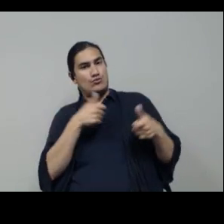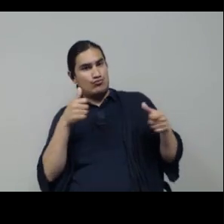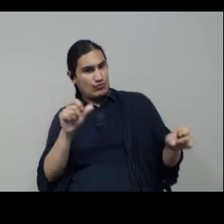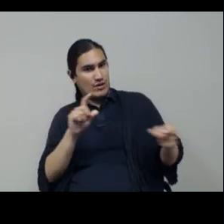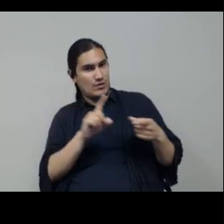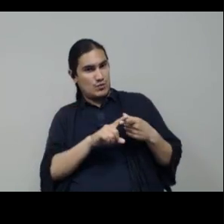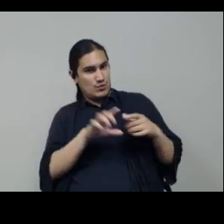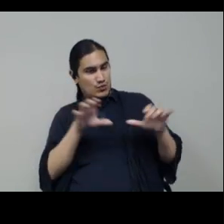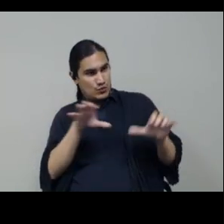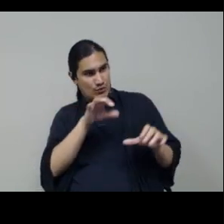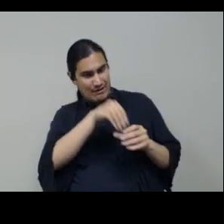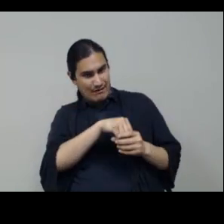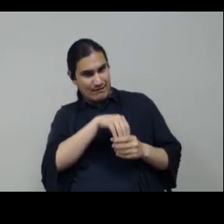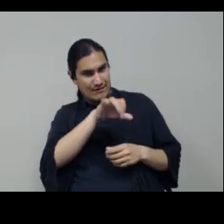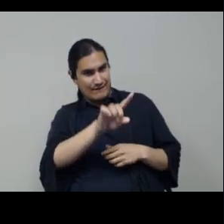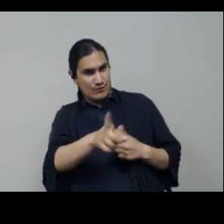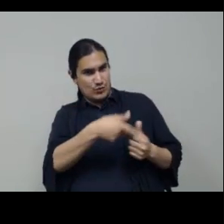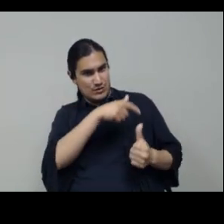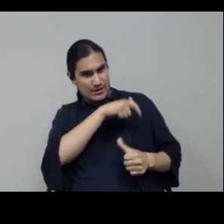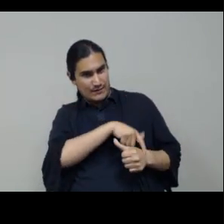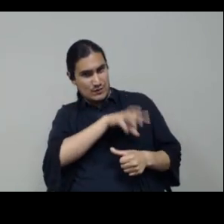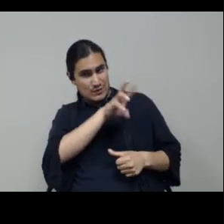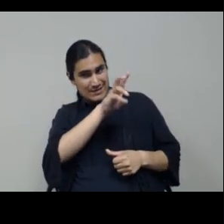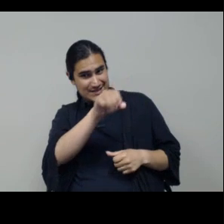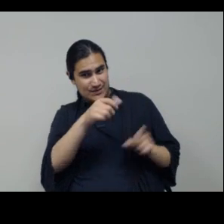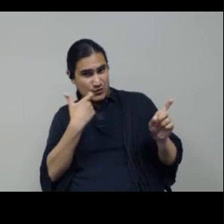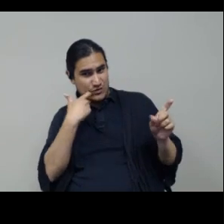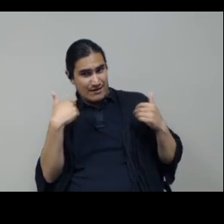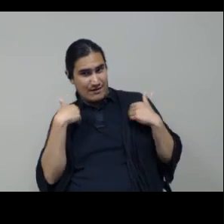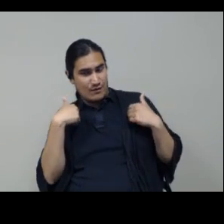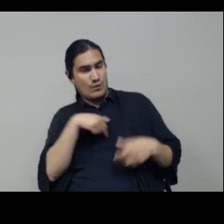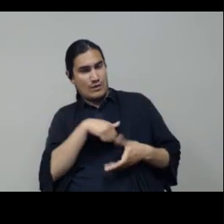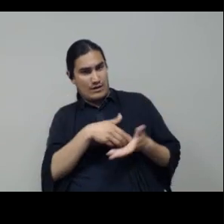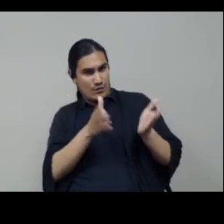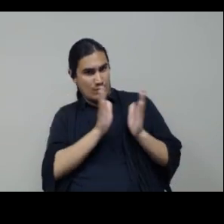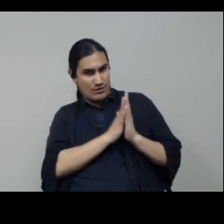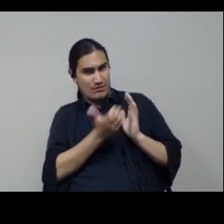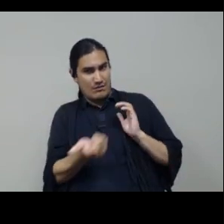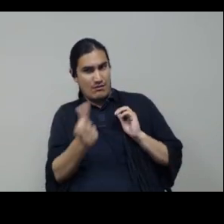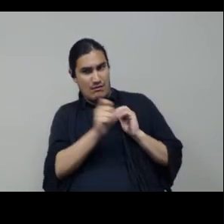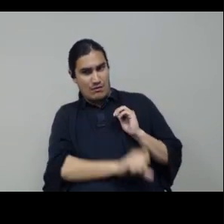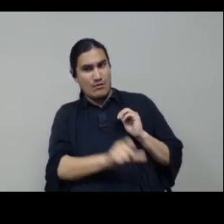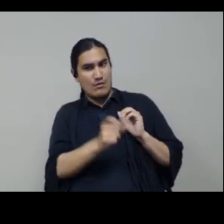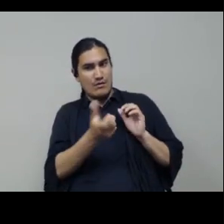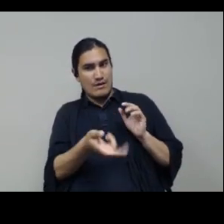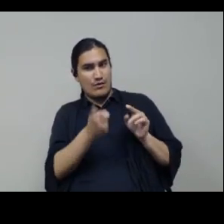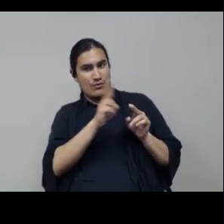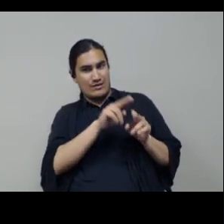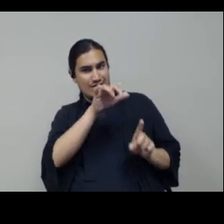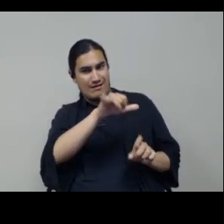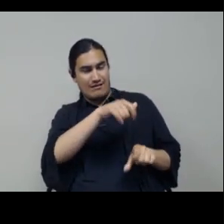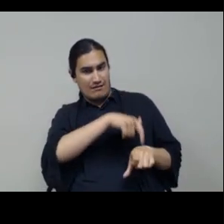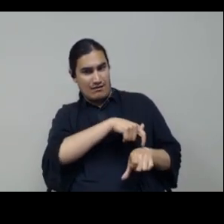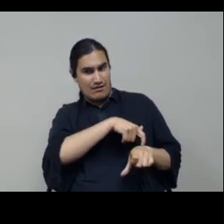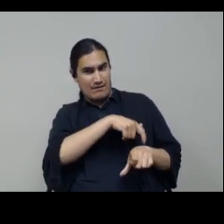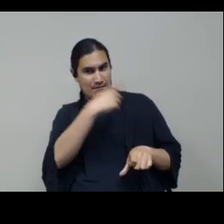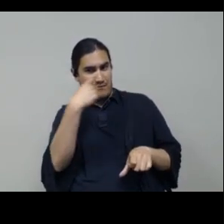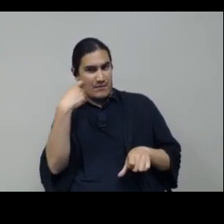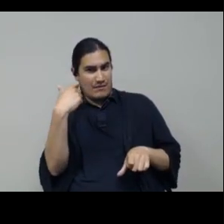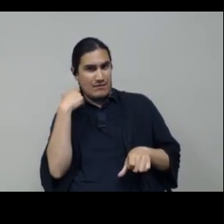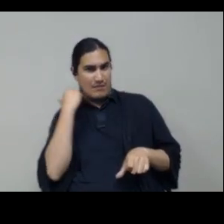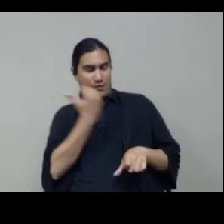on the first time. So item 60 that you just had, we requested another substantial increase at the time of initial vote because our estimate